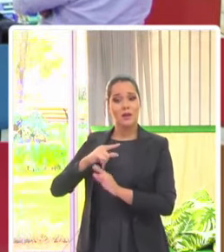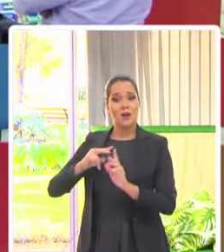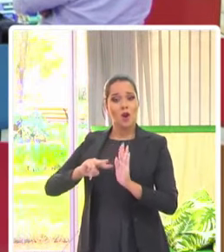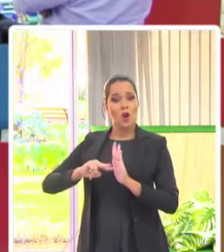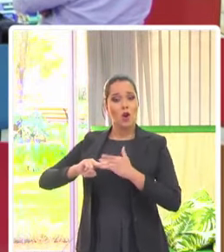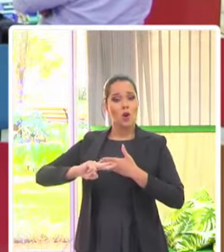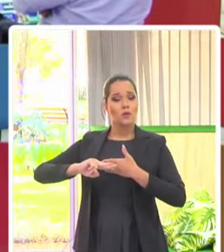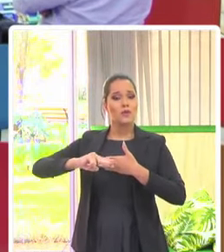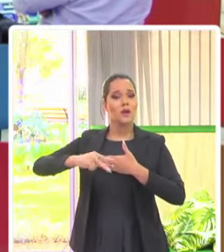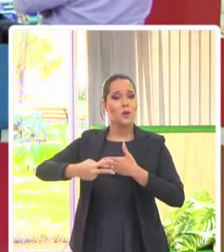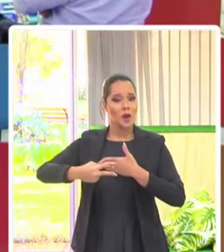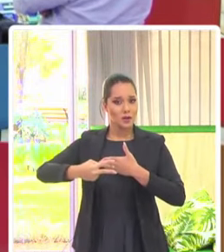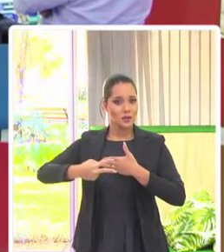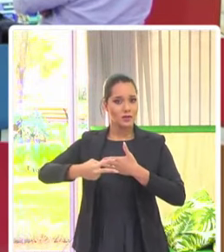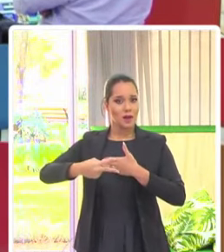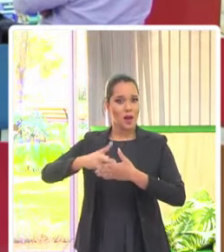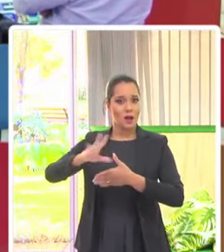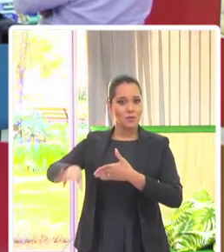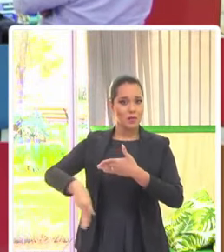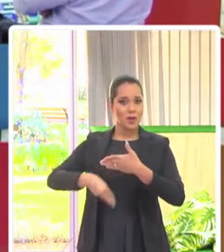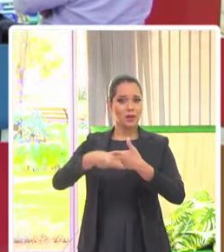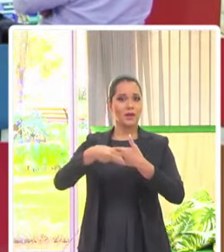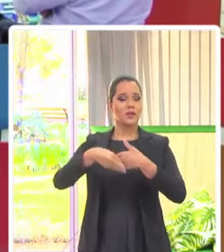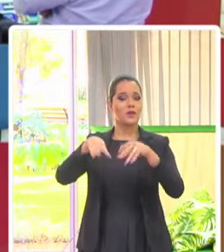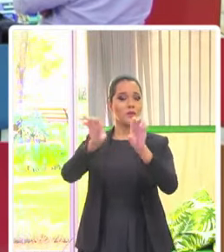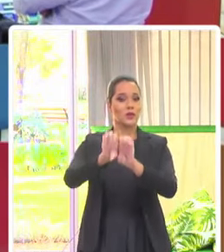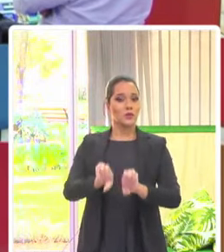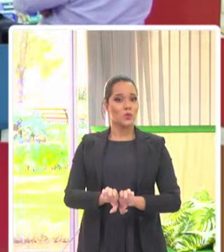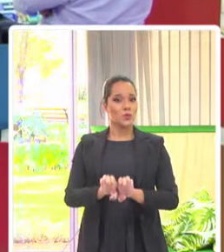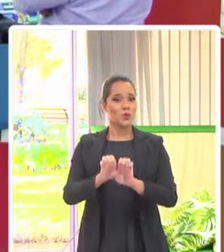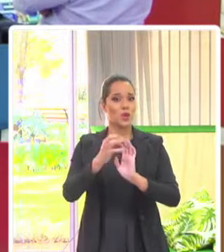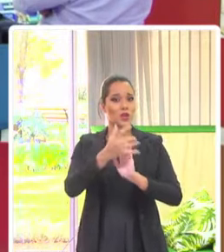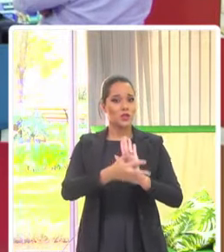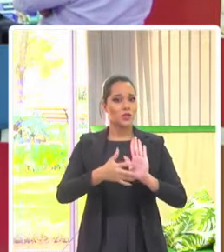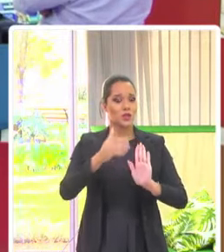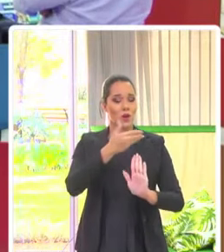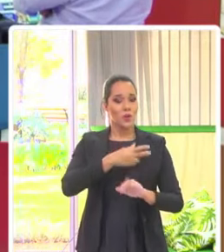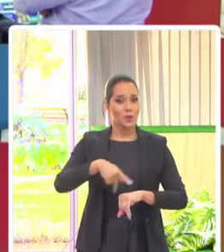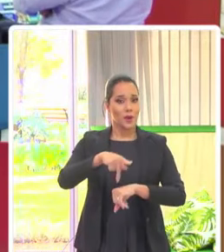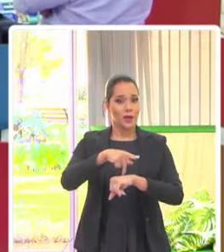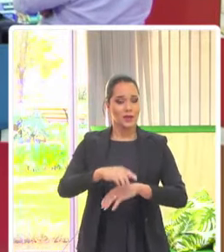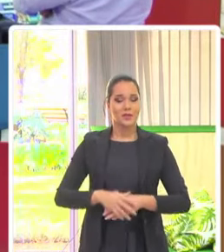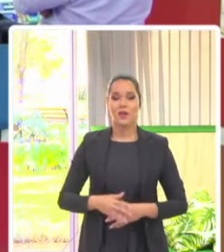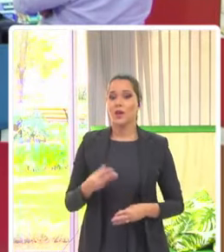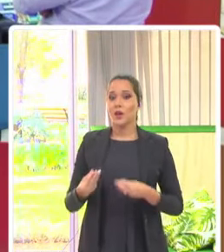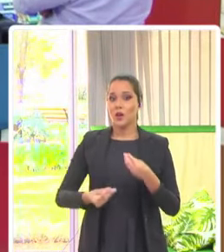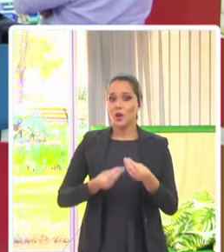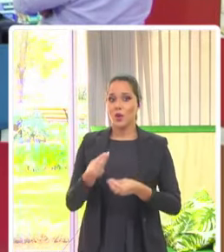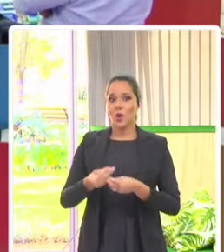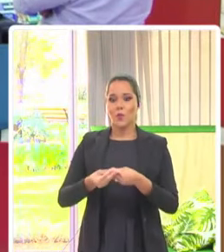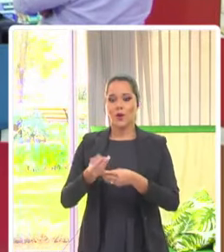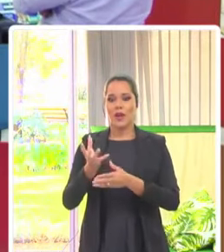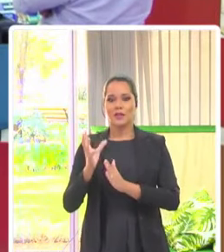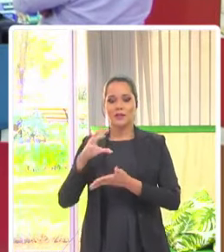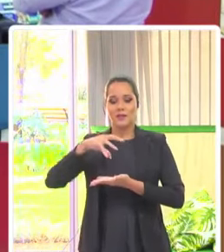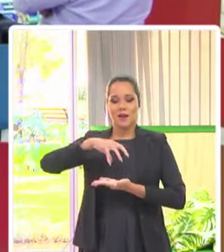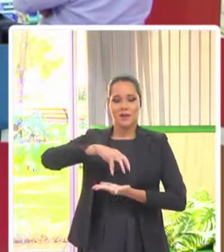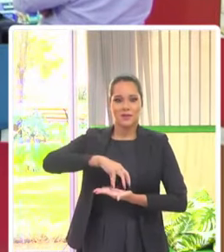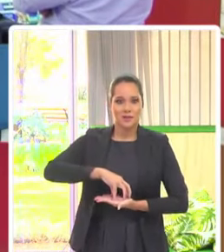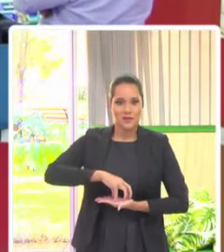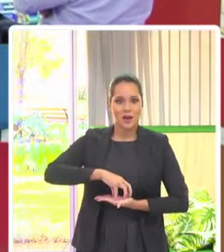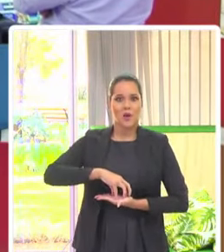the rollout of DPIs in the country, and especially how the centralization, decentralization